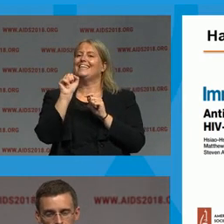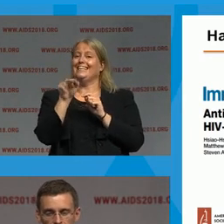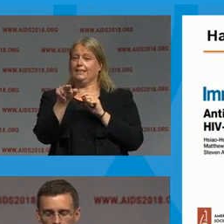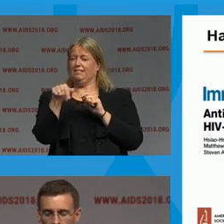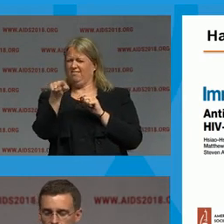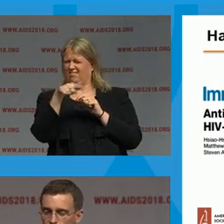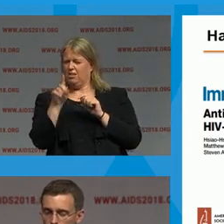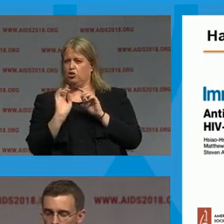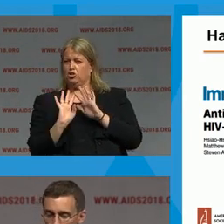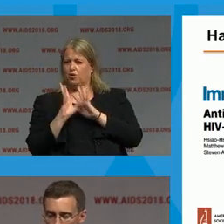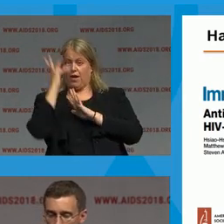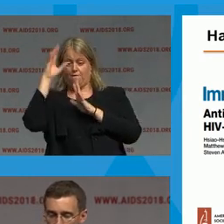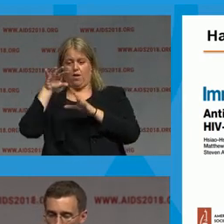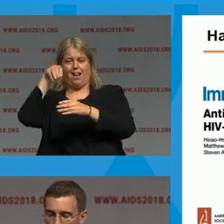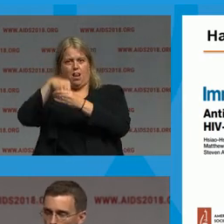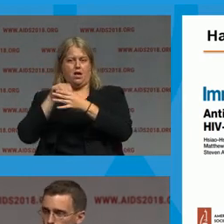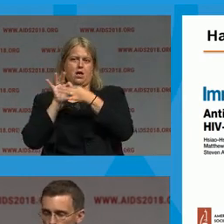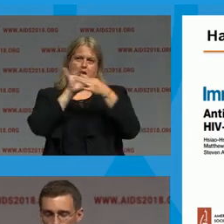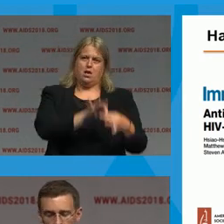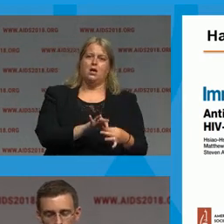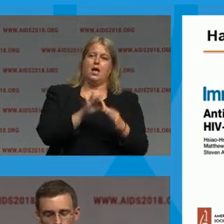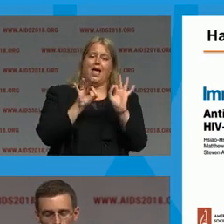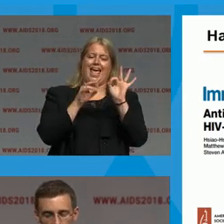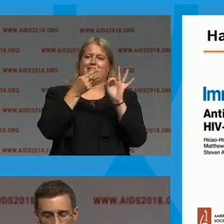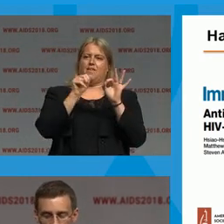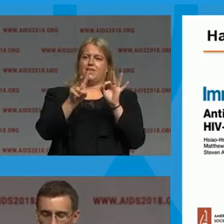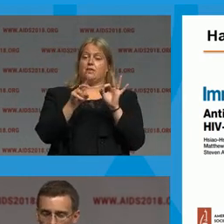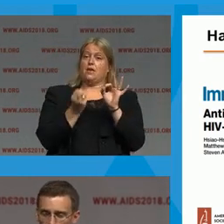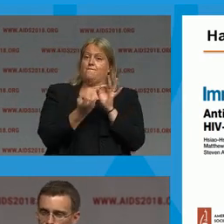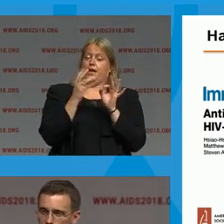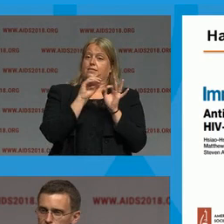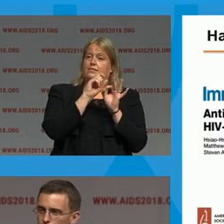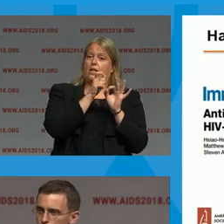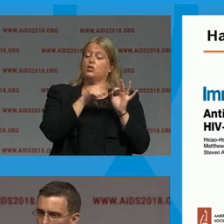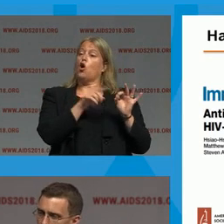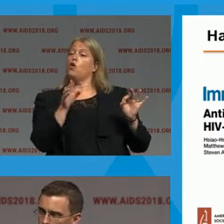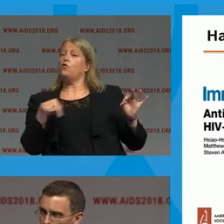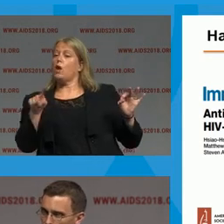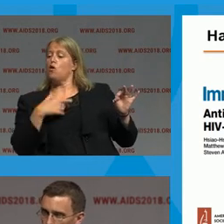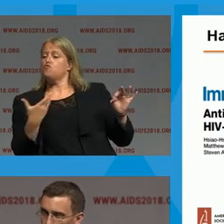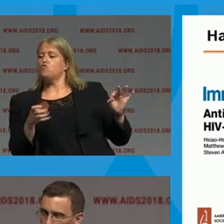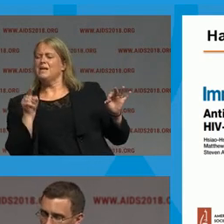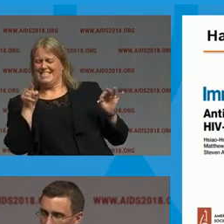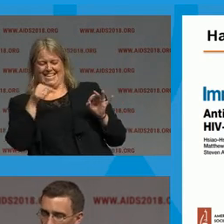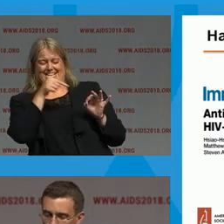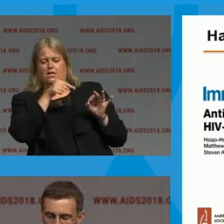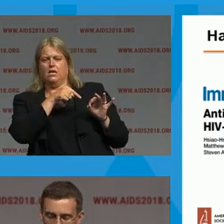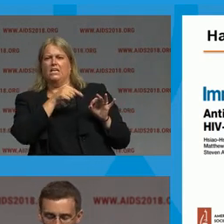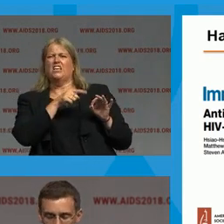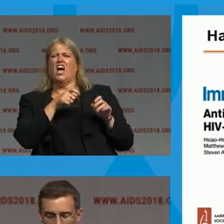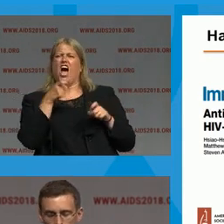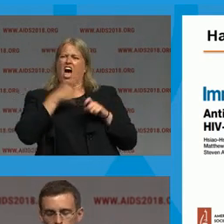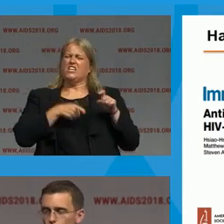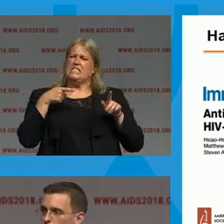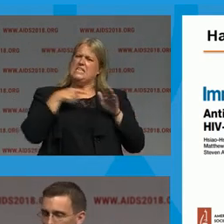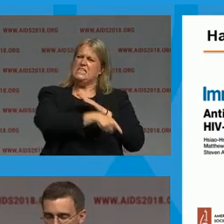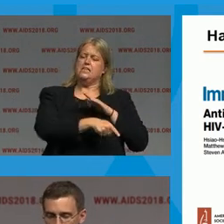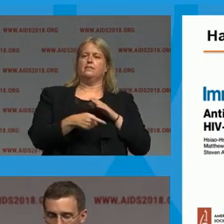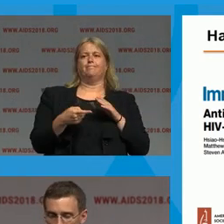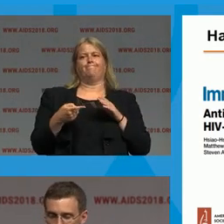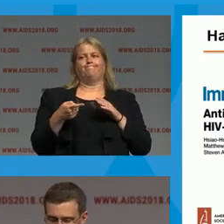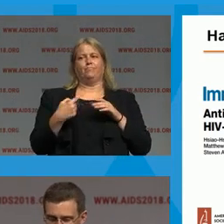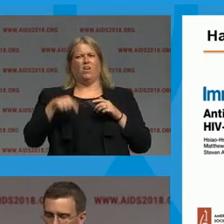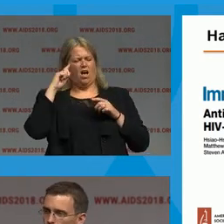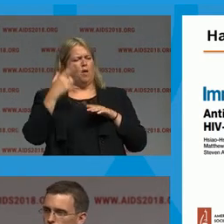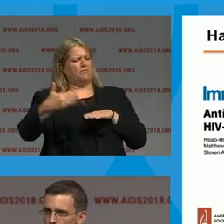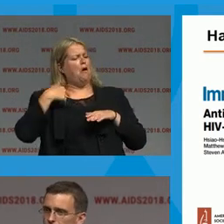cells, and some results from our group showing that these infected cells are harder to kill when we take them out of the body than we might have